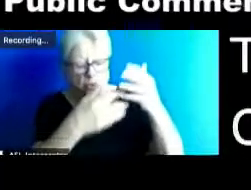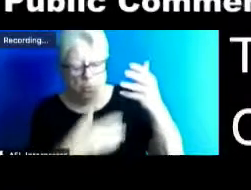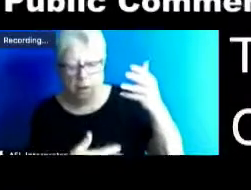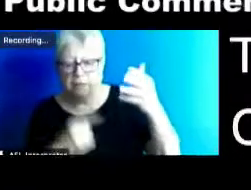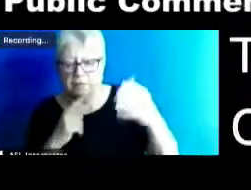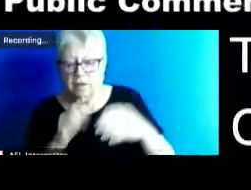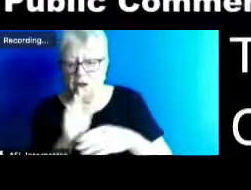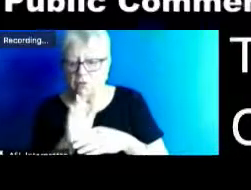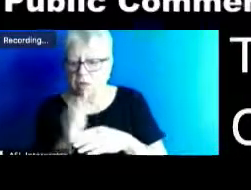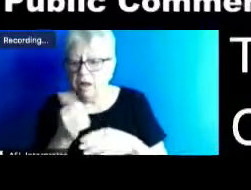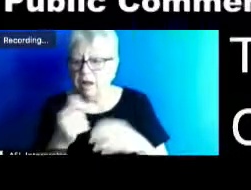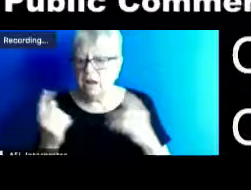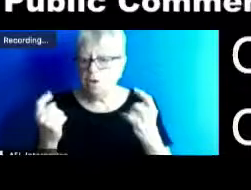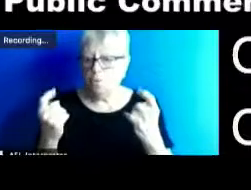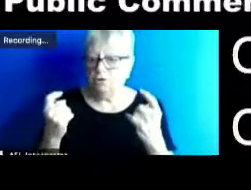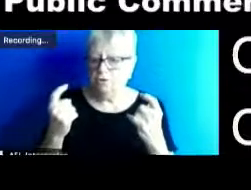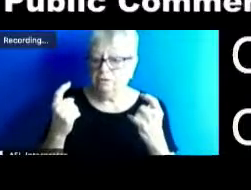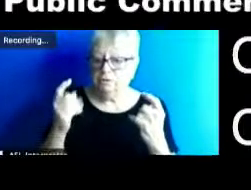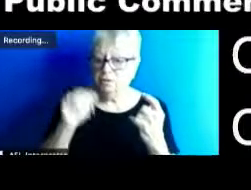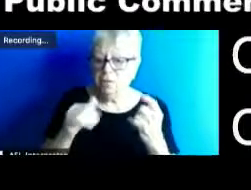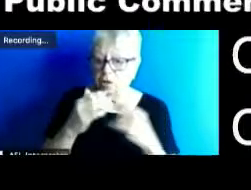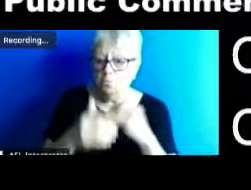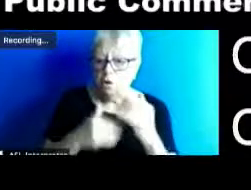questions on that process.